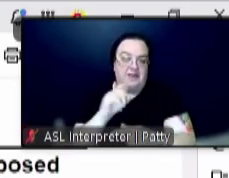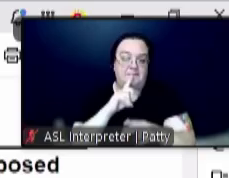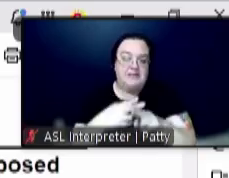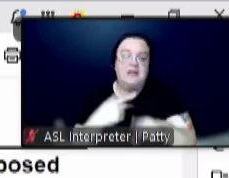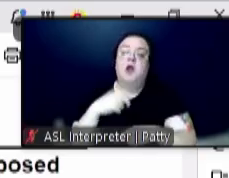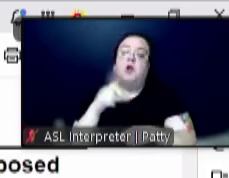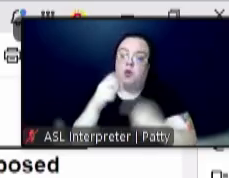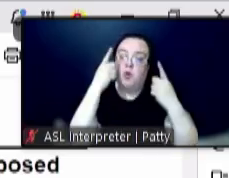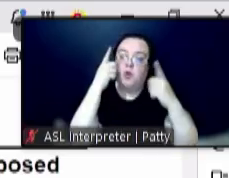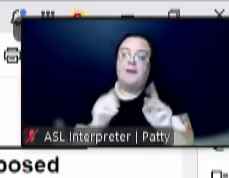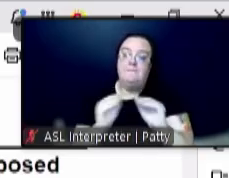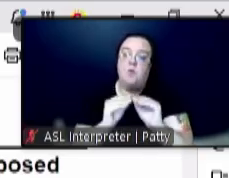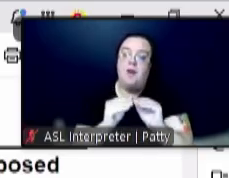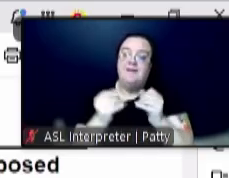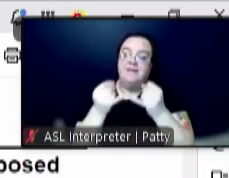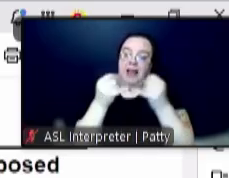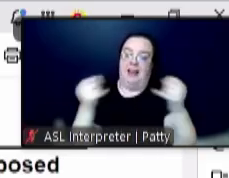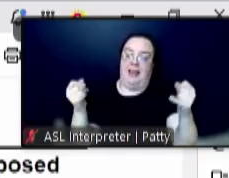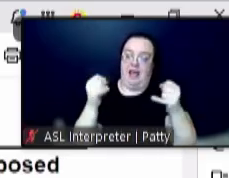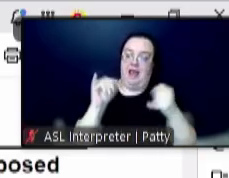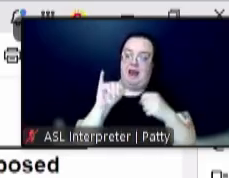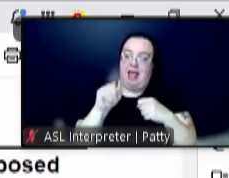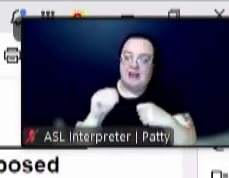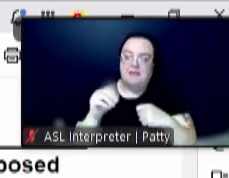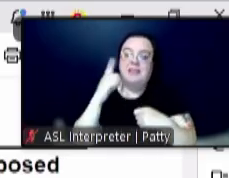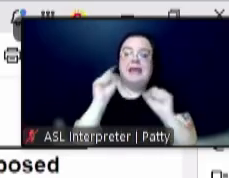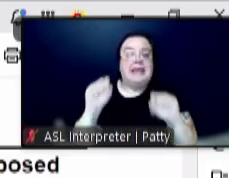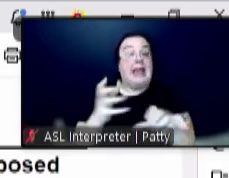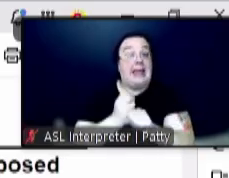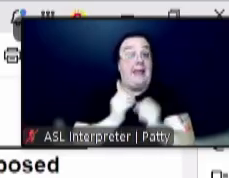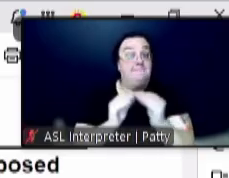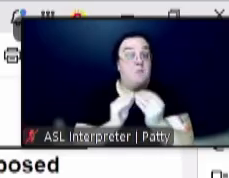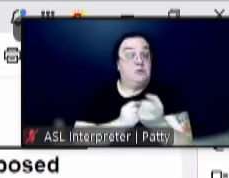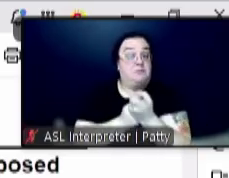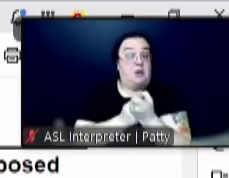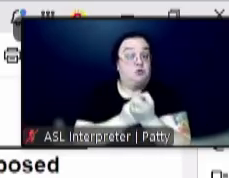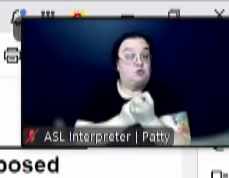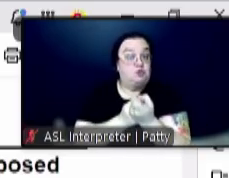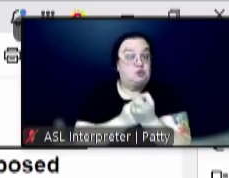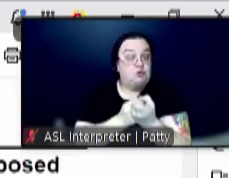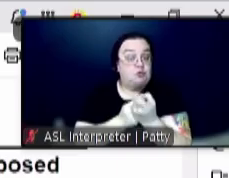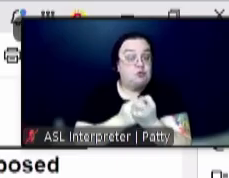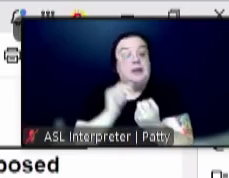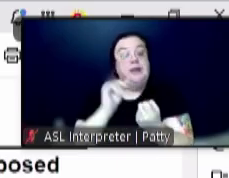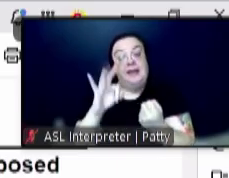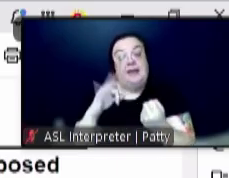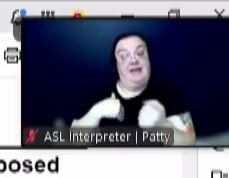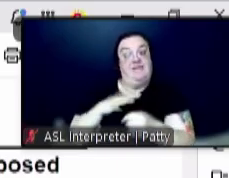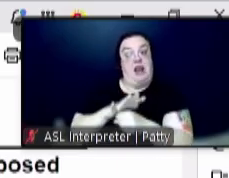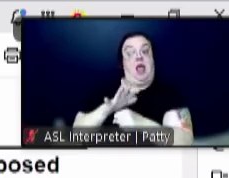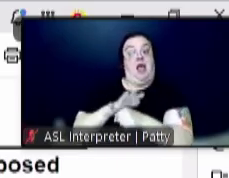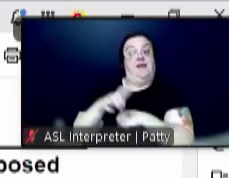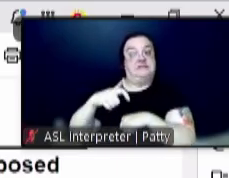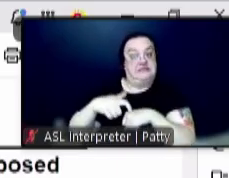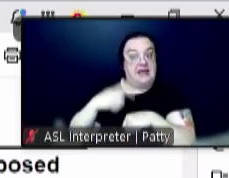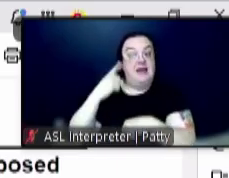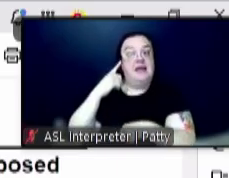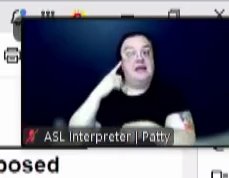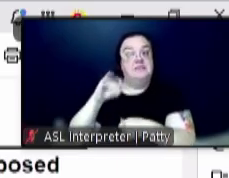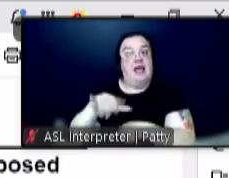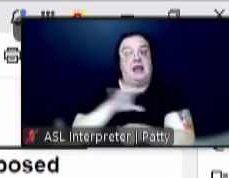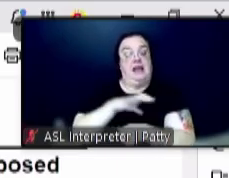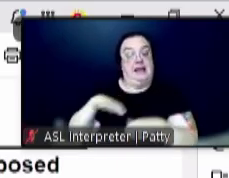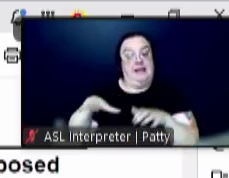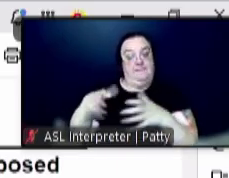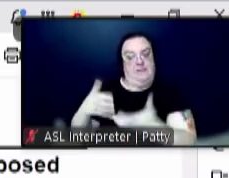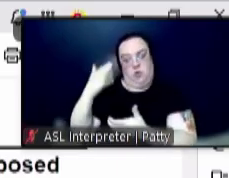that I think that you can get more sponsorship if need be, if you have enough time for the committee to know